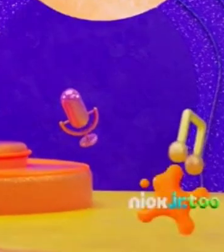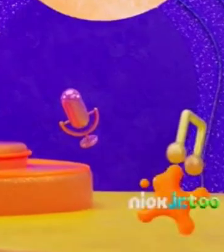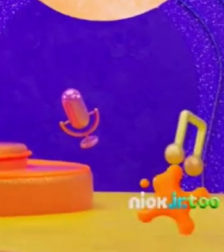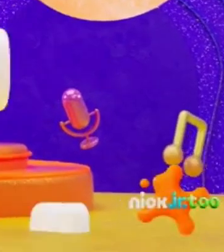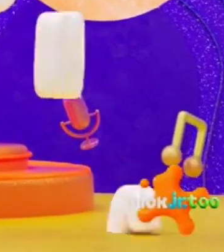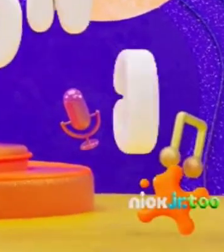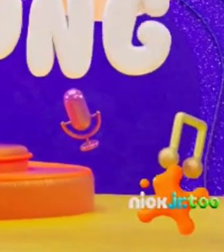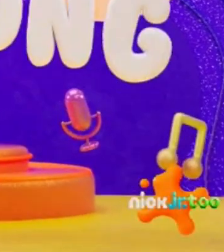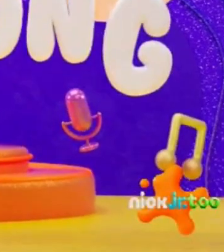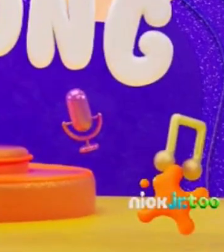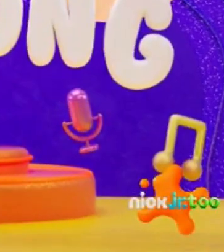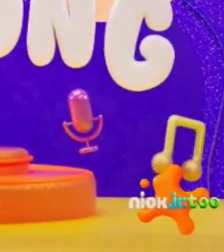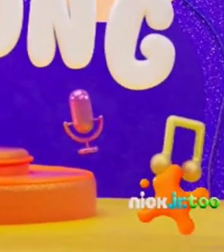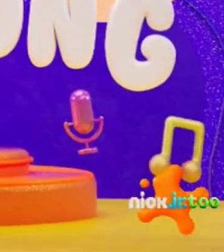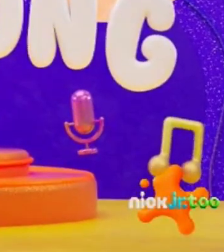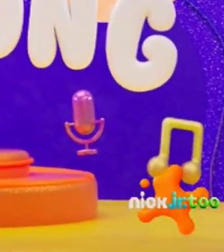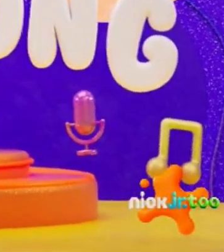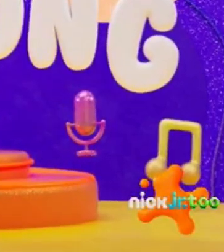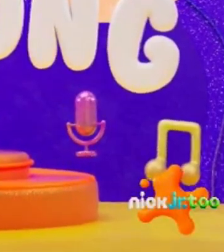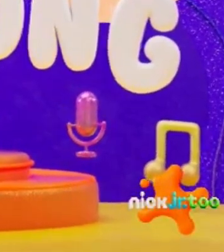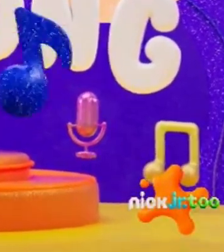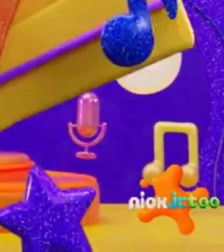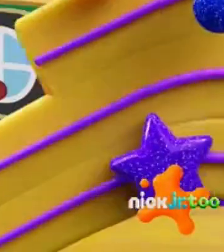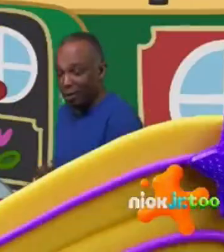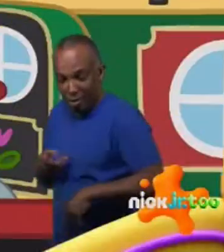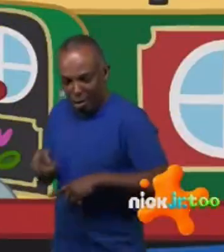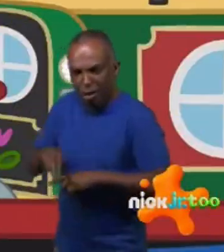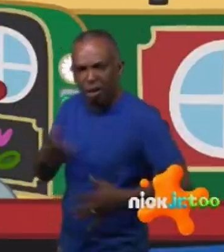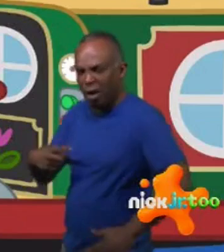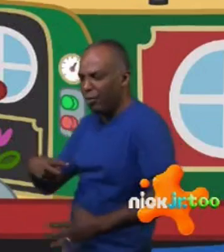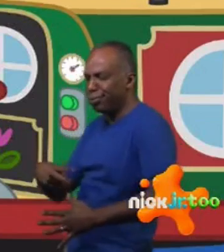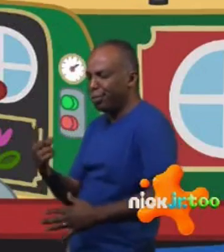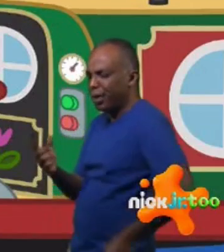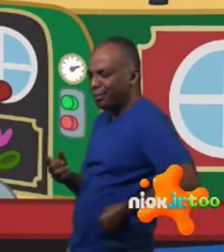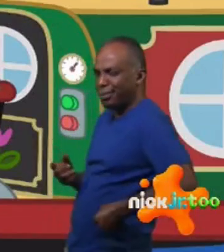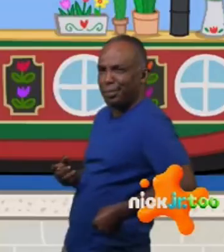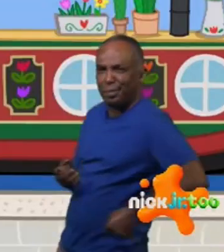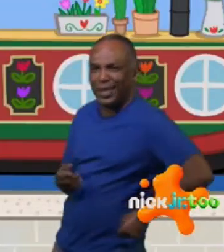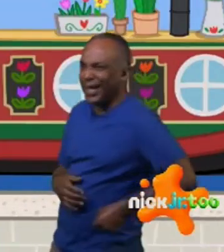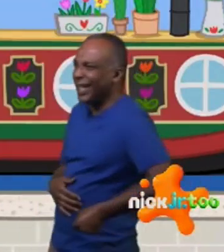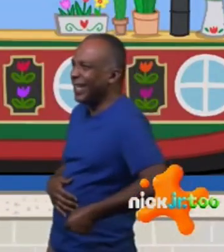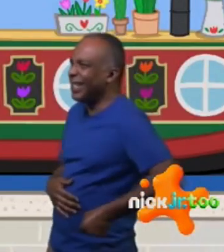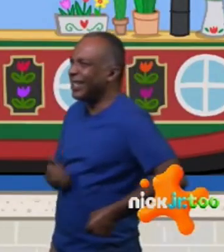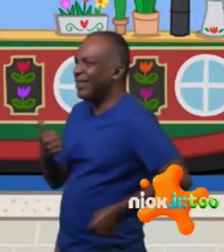Now it's time to sing along with your Nick Jr. friends. Full steam ahead!